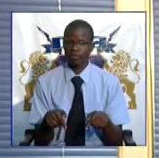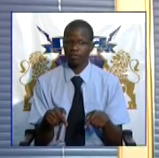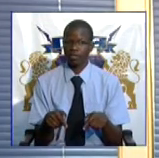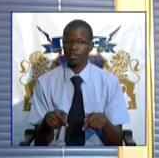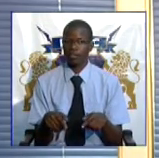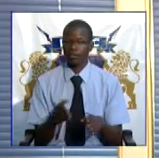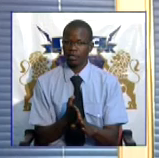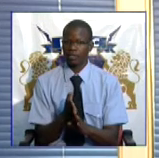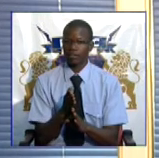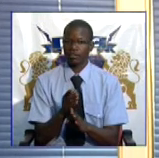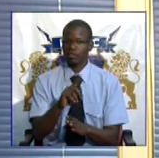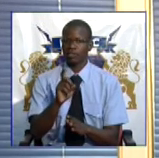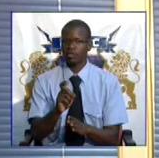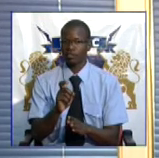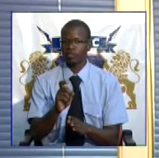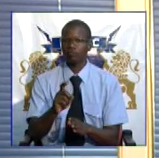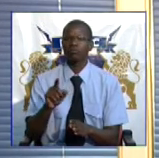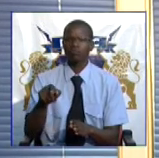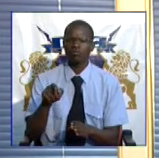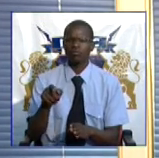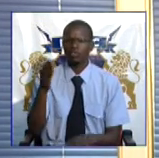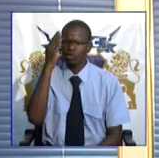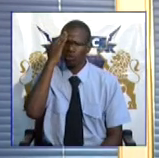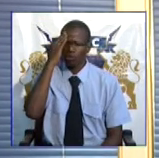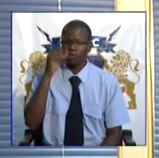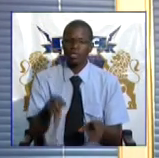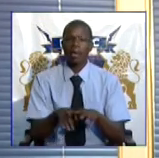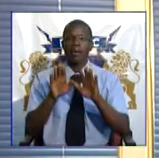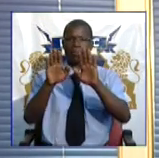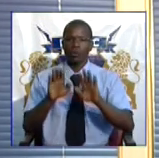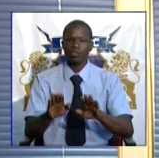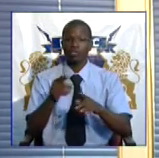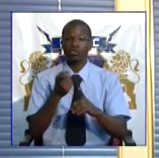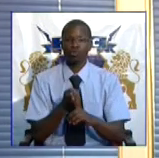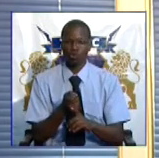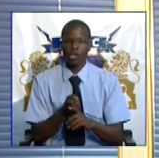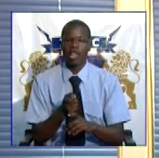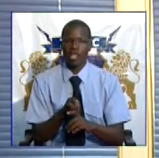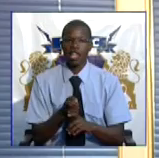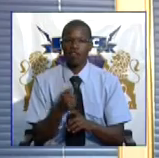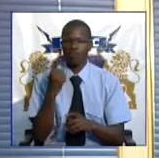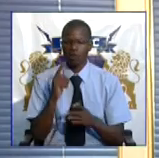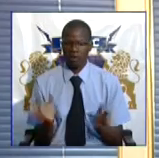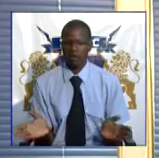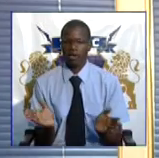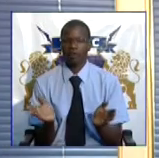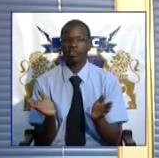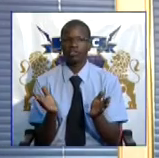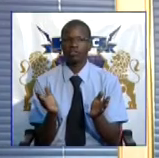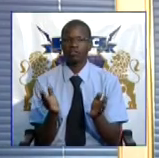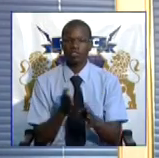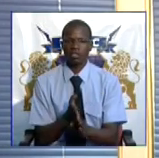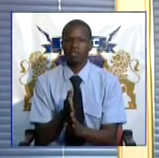Integrity testing has been recognized as an important tool for encouraging integrity and promoting